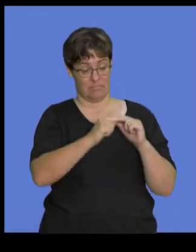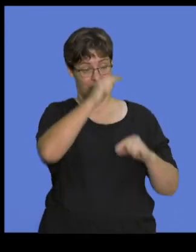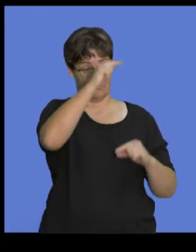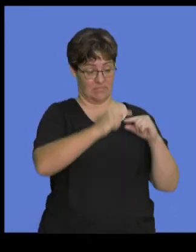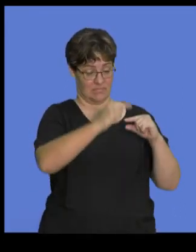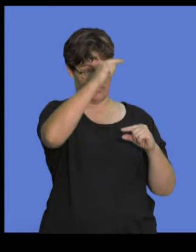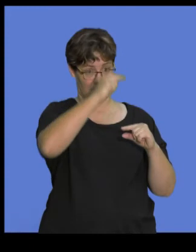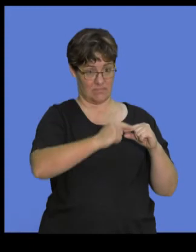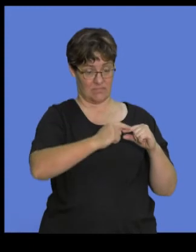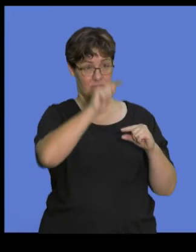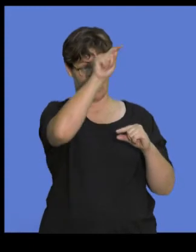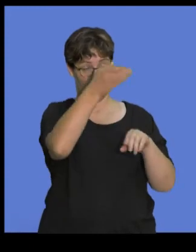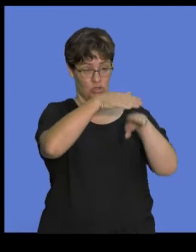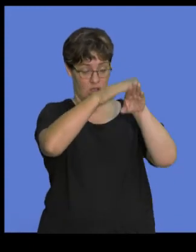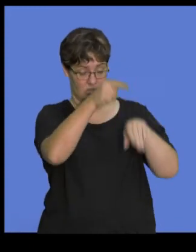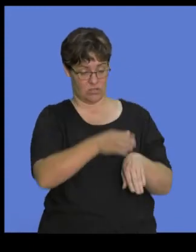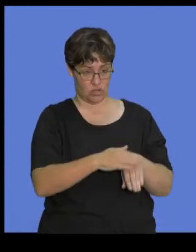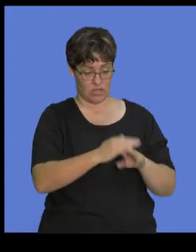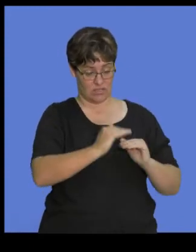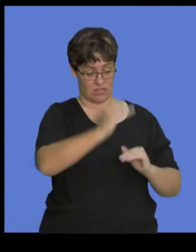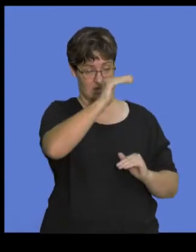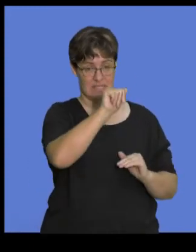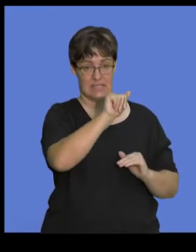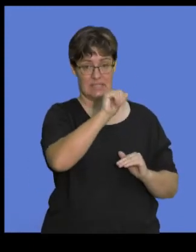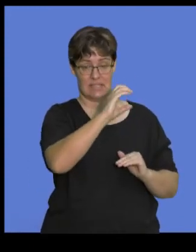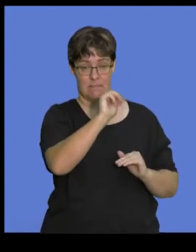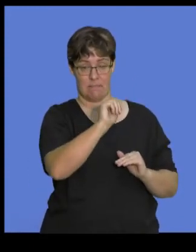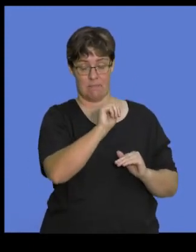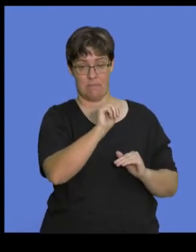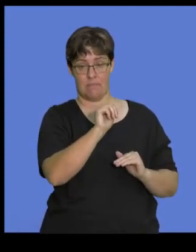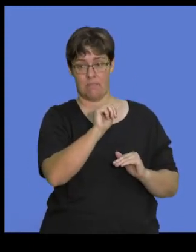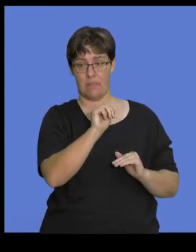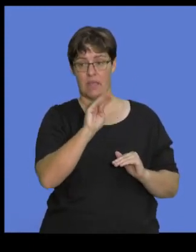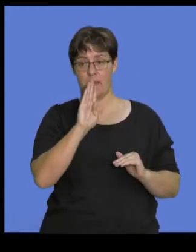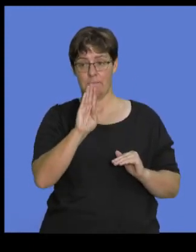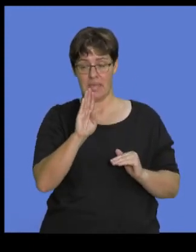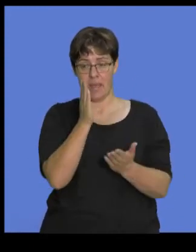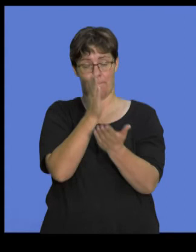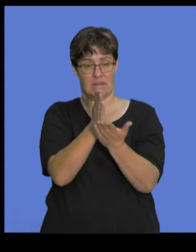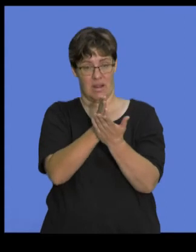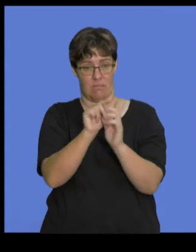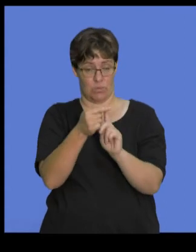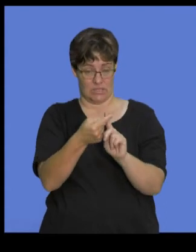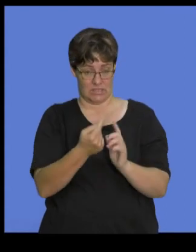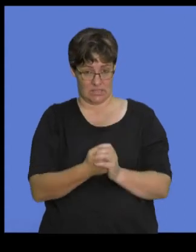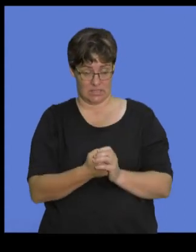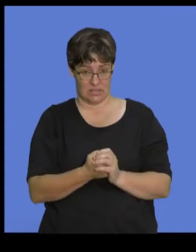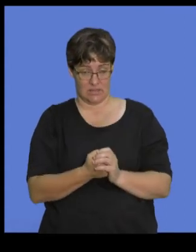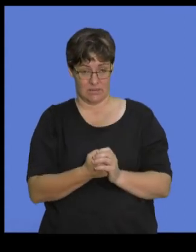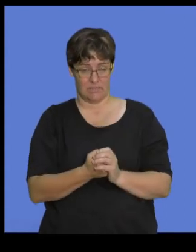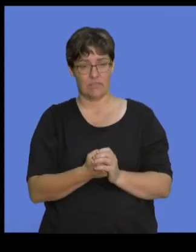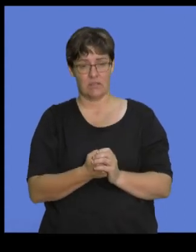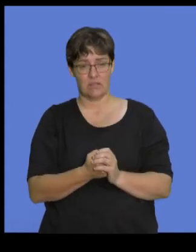between the 2 point charges, okay? And B is the midpoint, okay? Midpoint, it means B